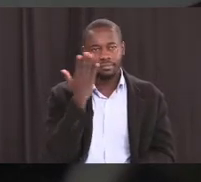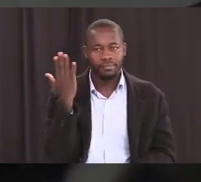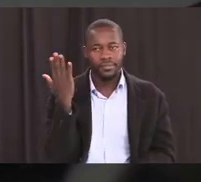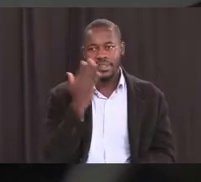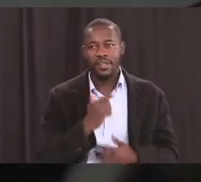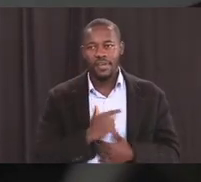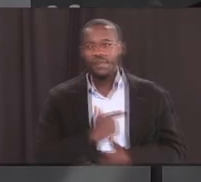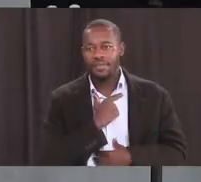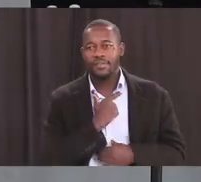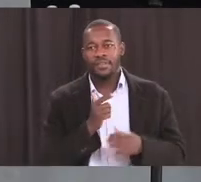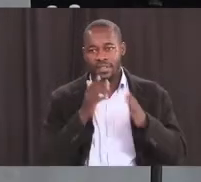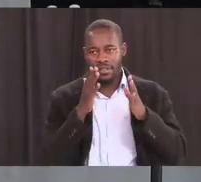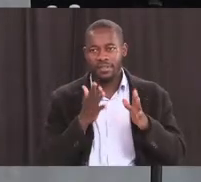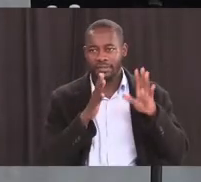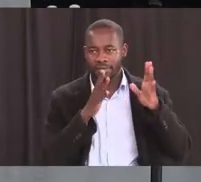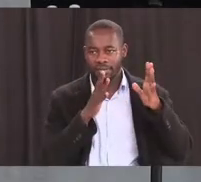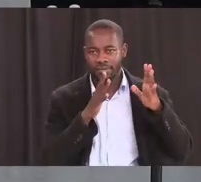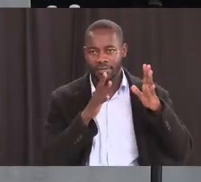back. Welcome, guys.